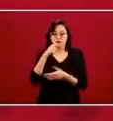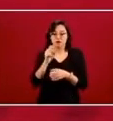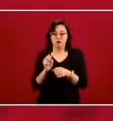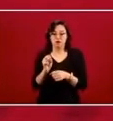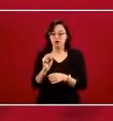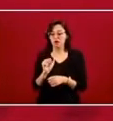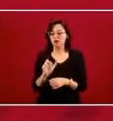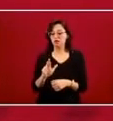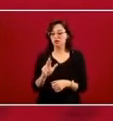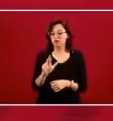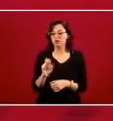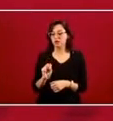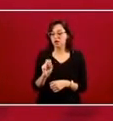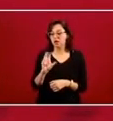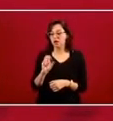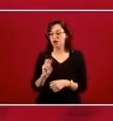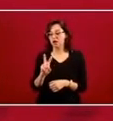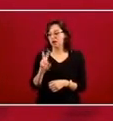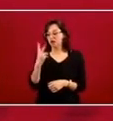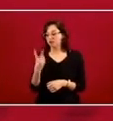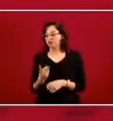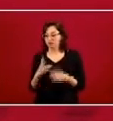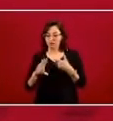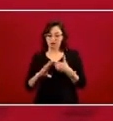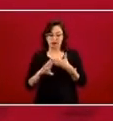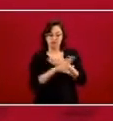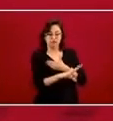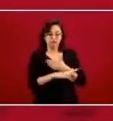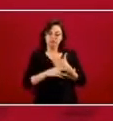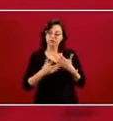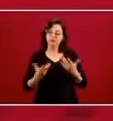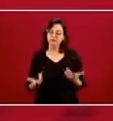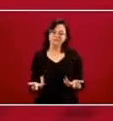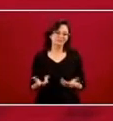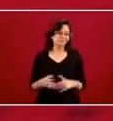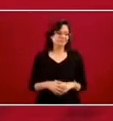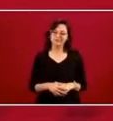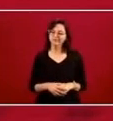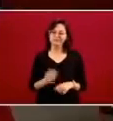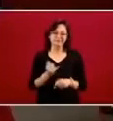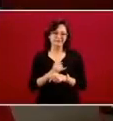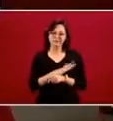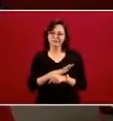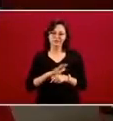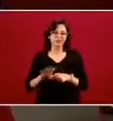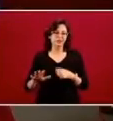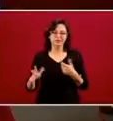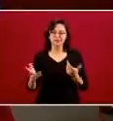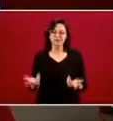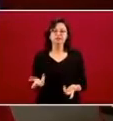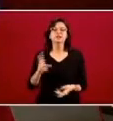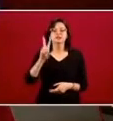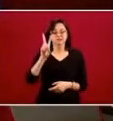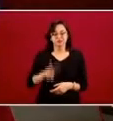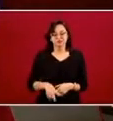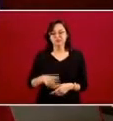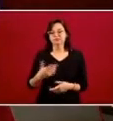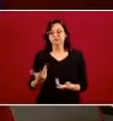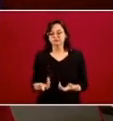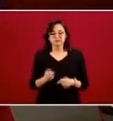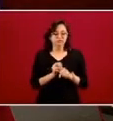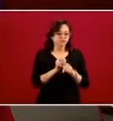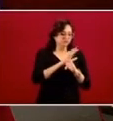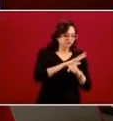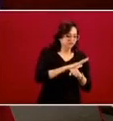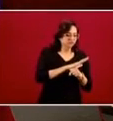So we've had that. For example, we have a similar thing with a drug that was supposed to be miraculous